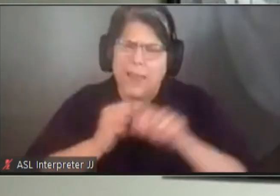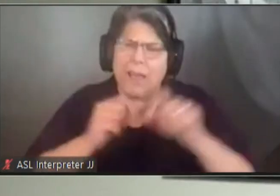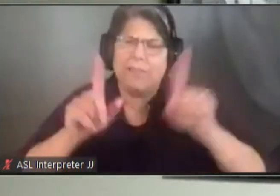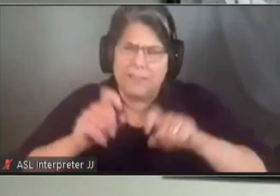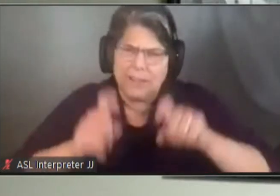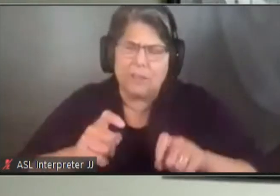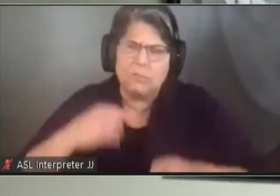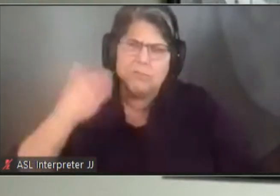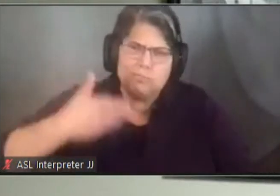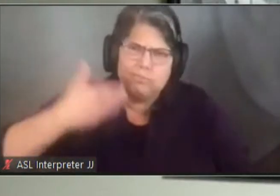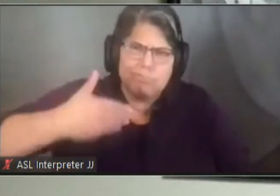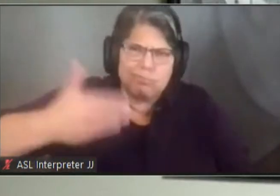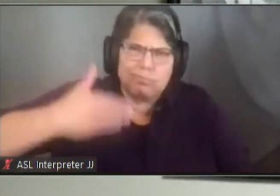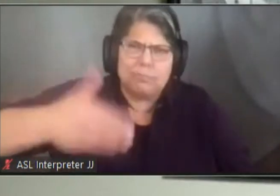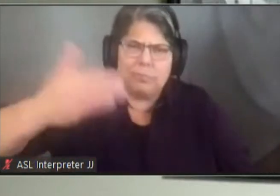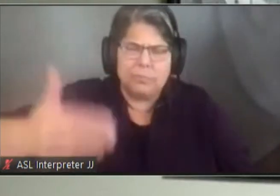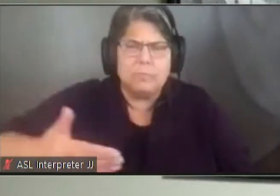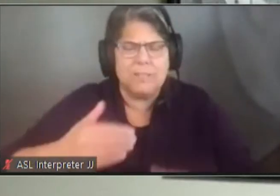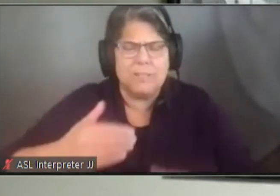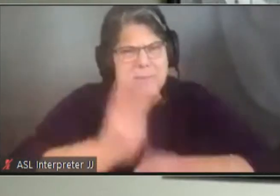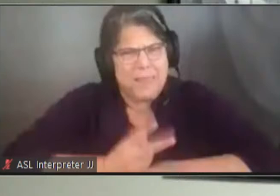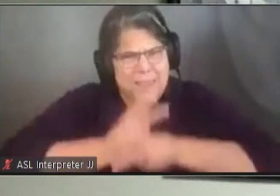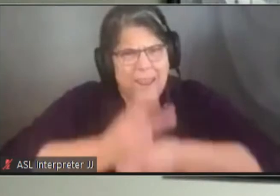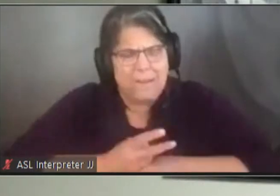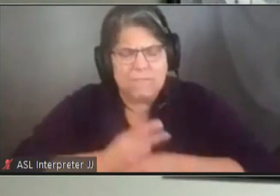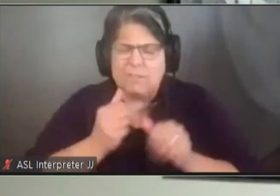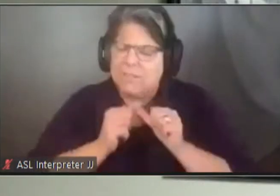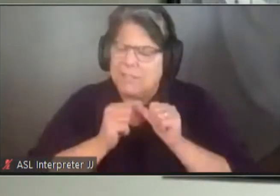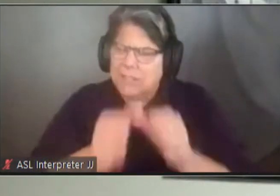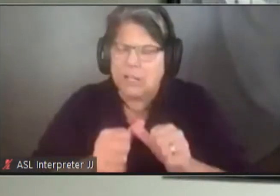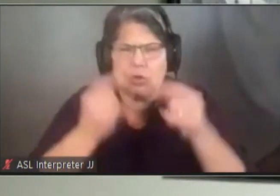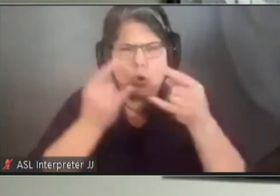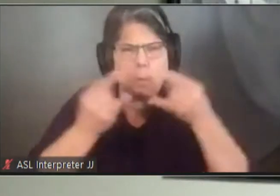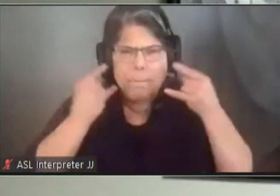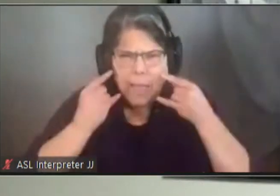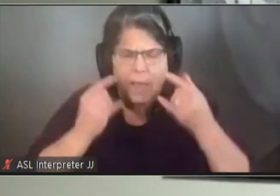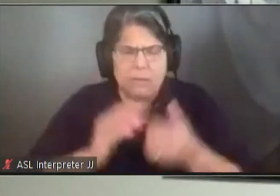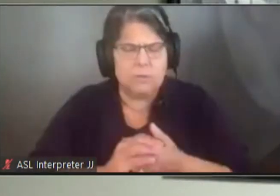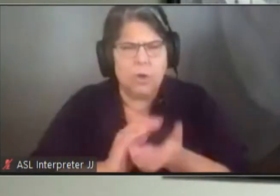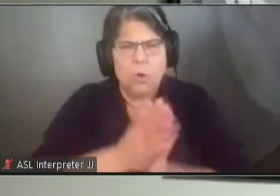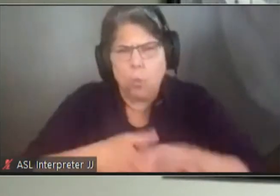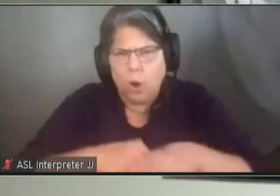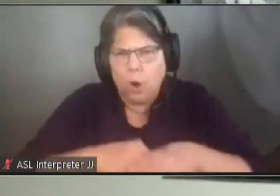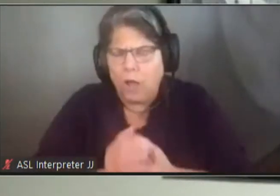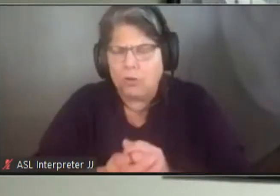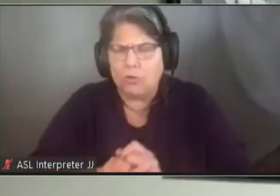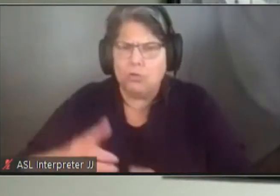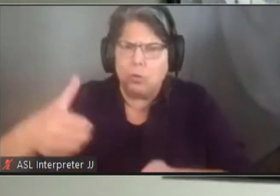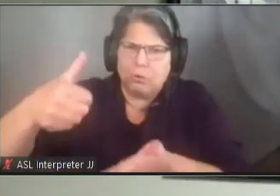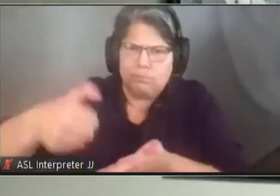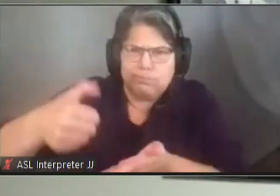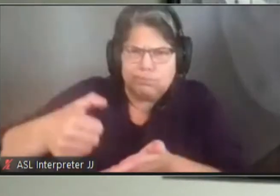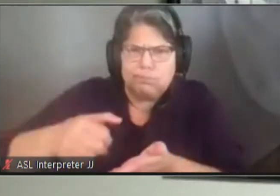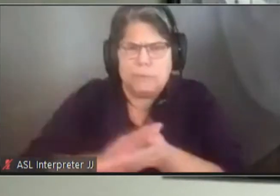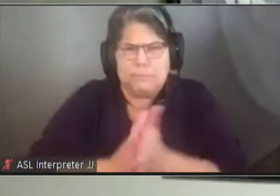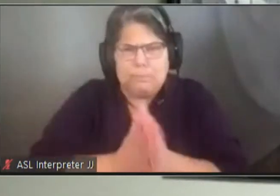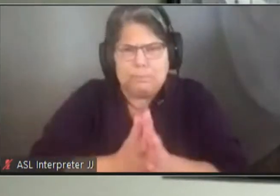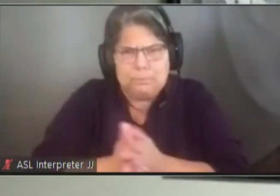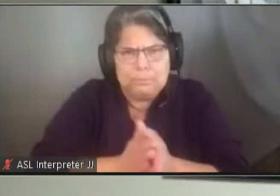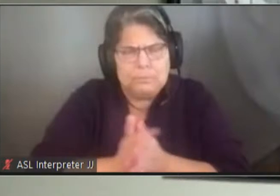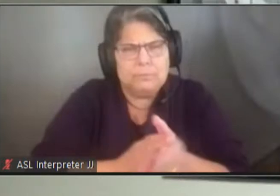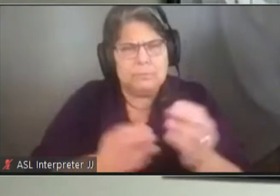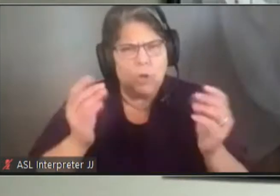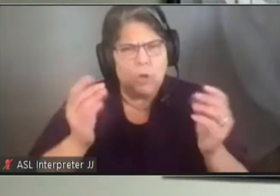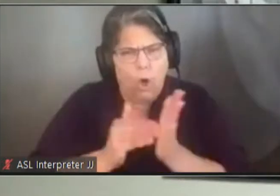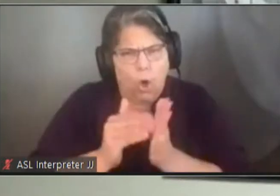stay vigilant. Continue to mask up, wash or sanitize often, keep your social distances, avoid gatherings,